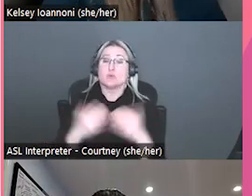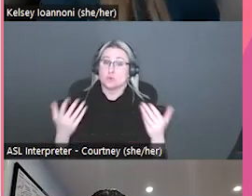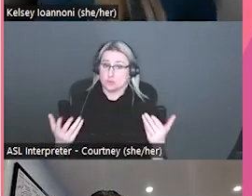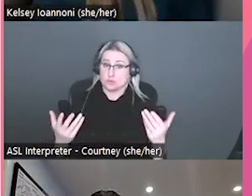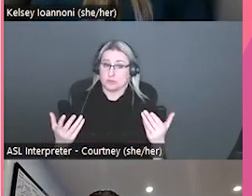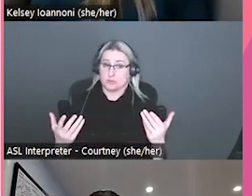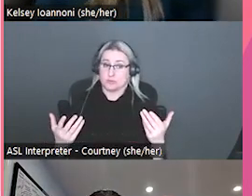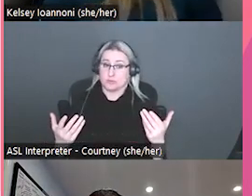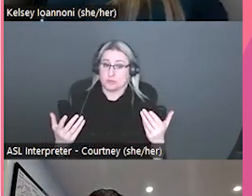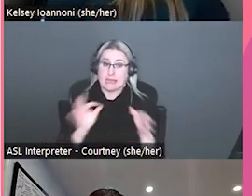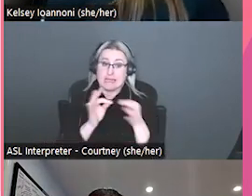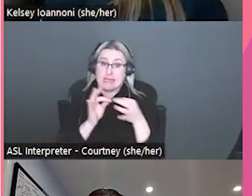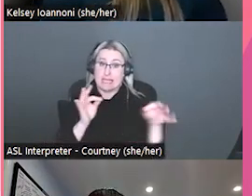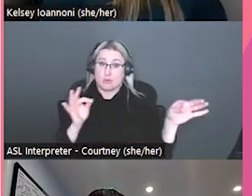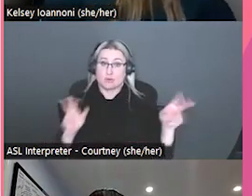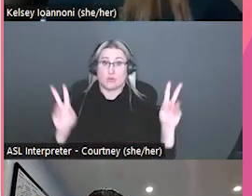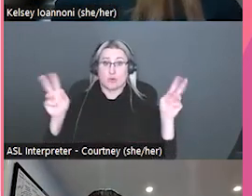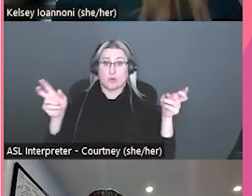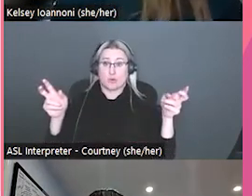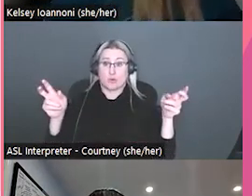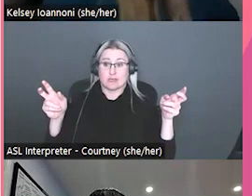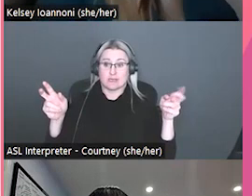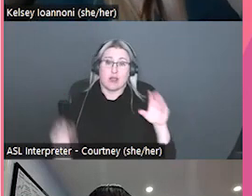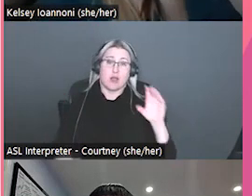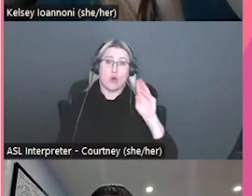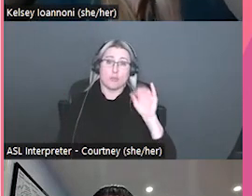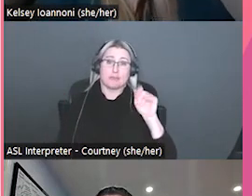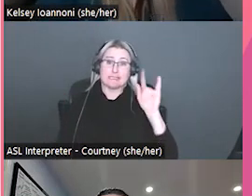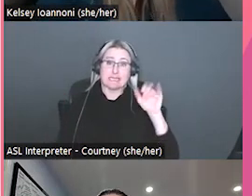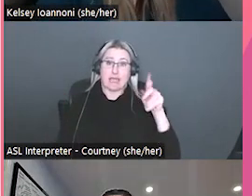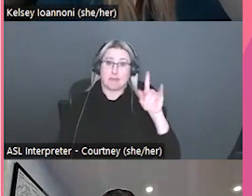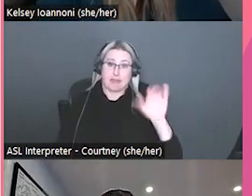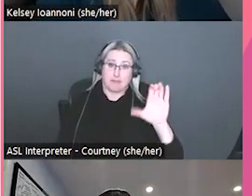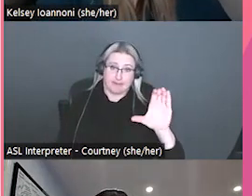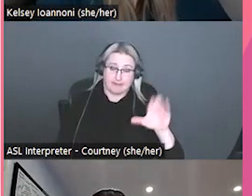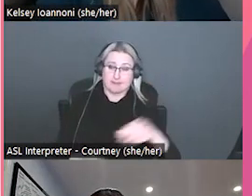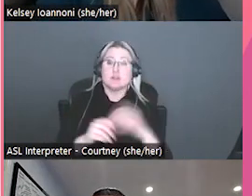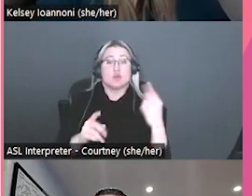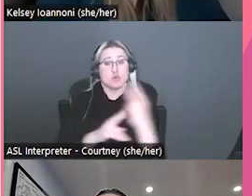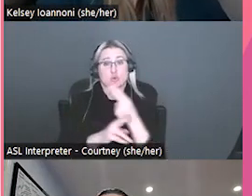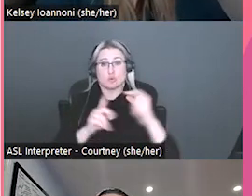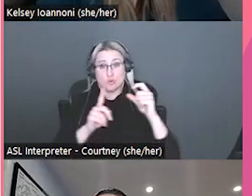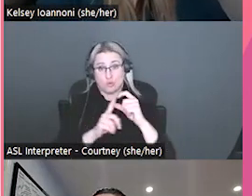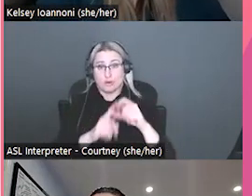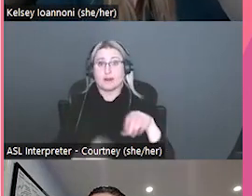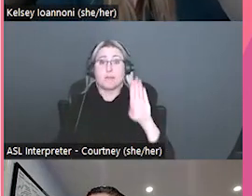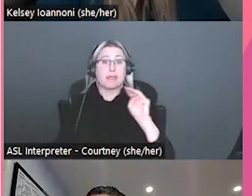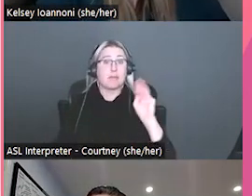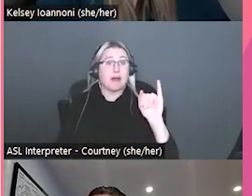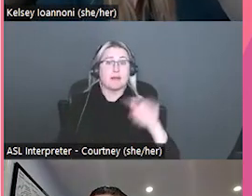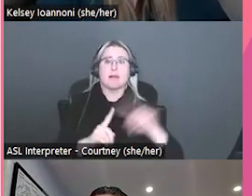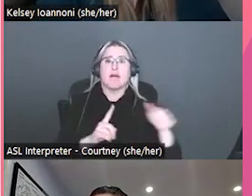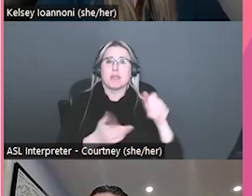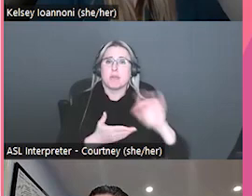of what we're calling the banner of the obesity epidemic and the use of the BMI or other